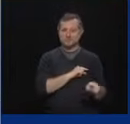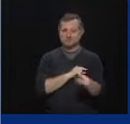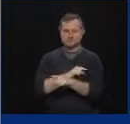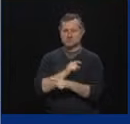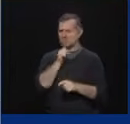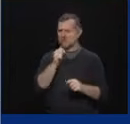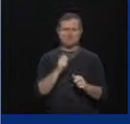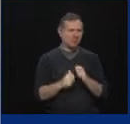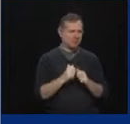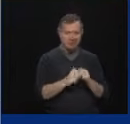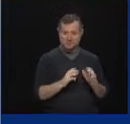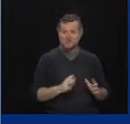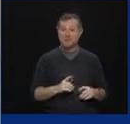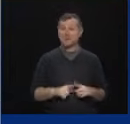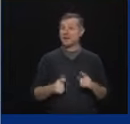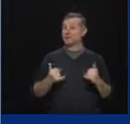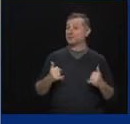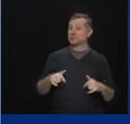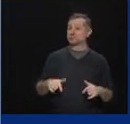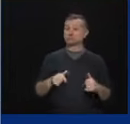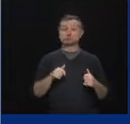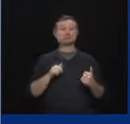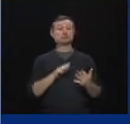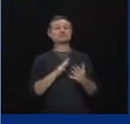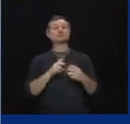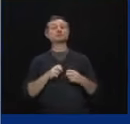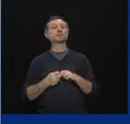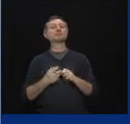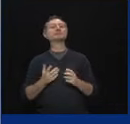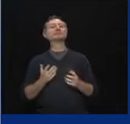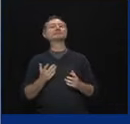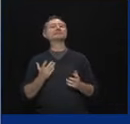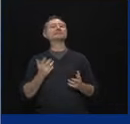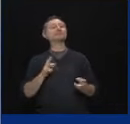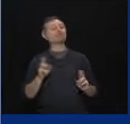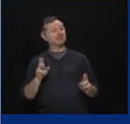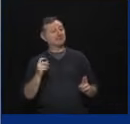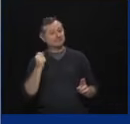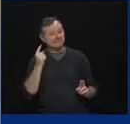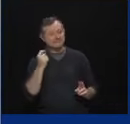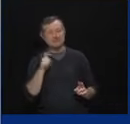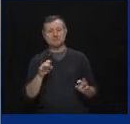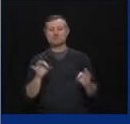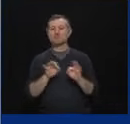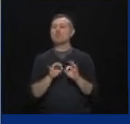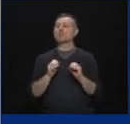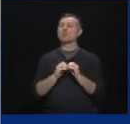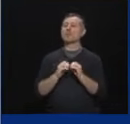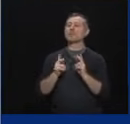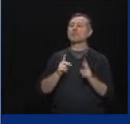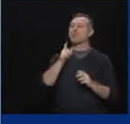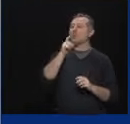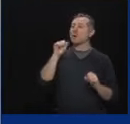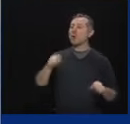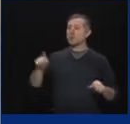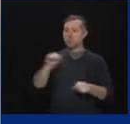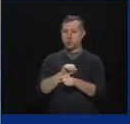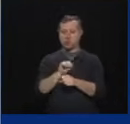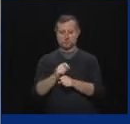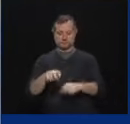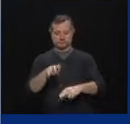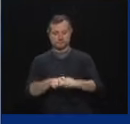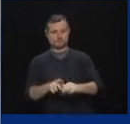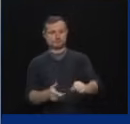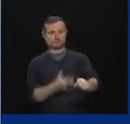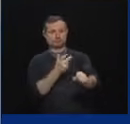it before it becomes a problem. So we basically needed more people who are trained and qualified to administer vaccines. And so what we're doing